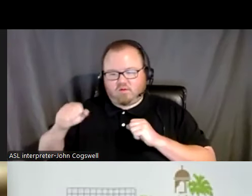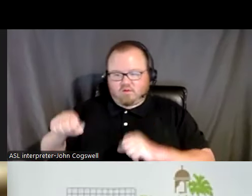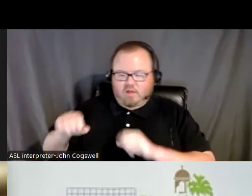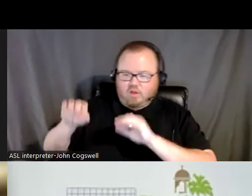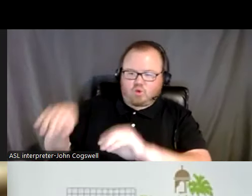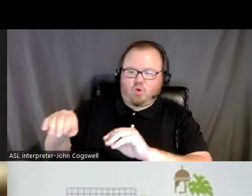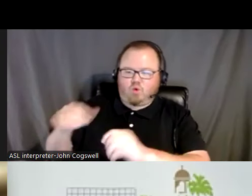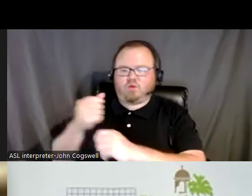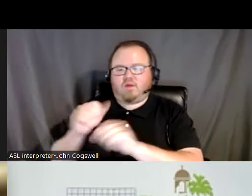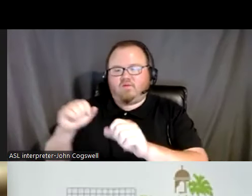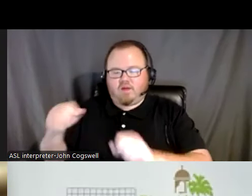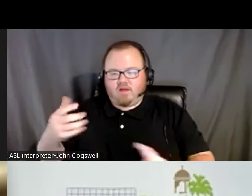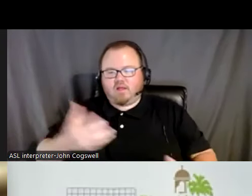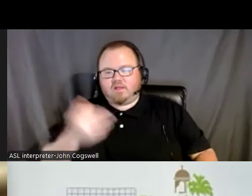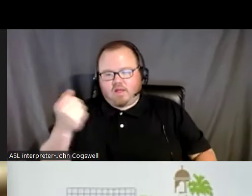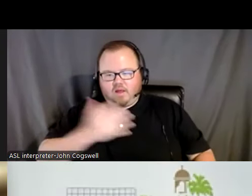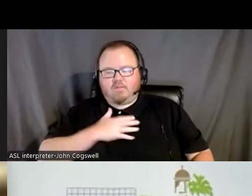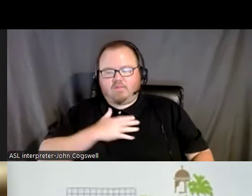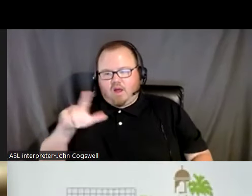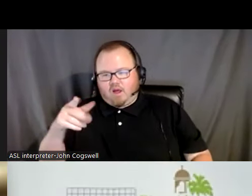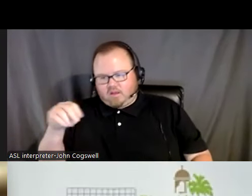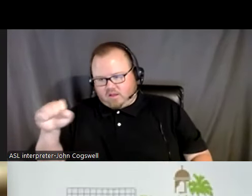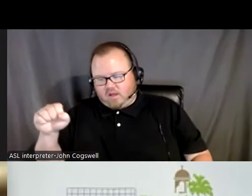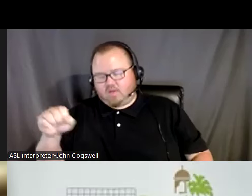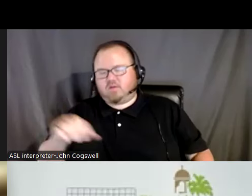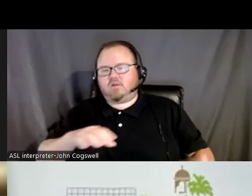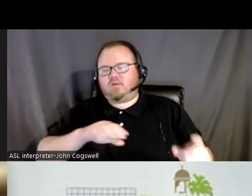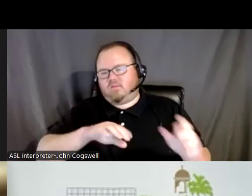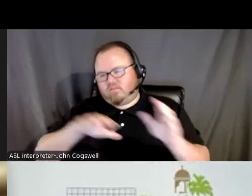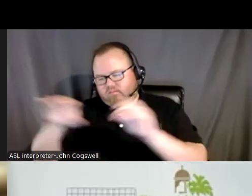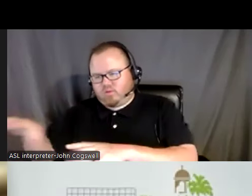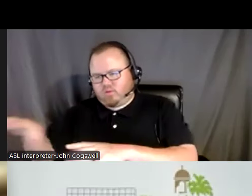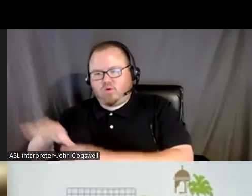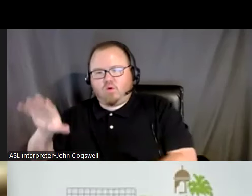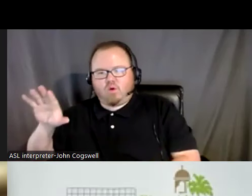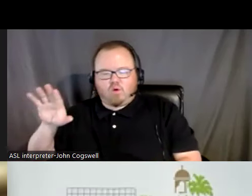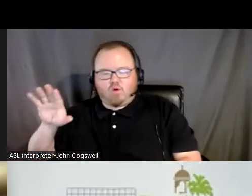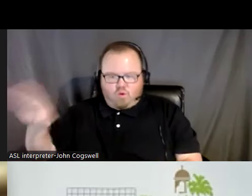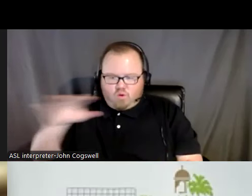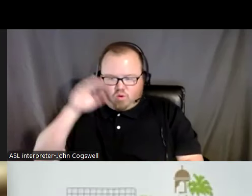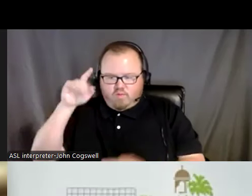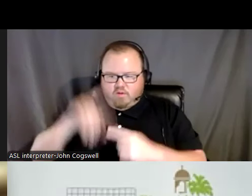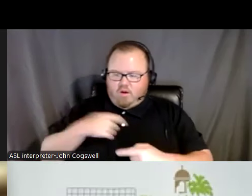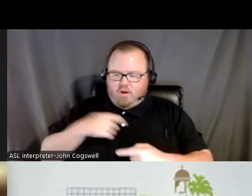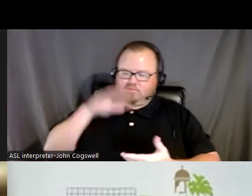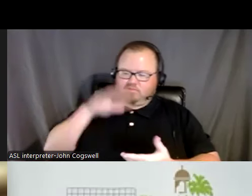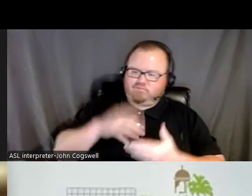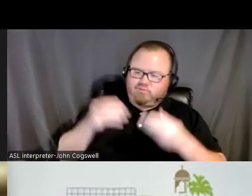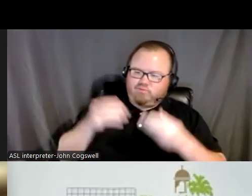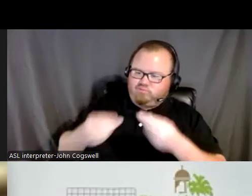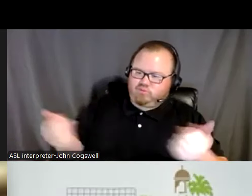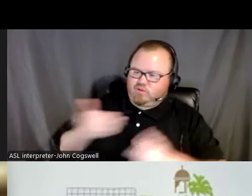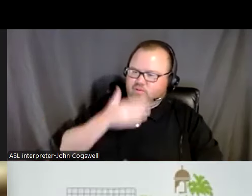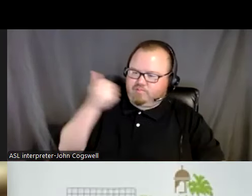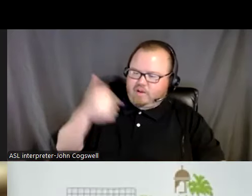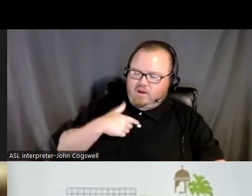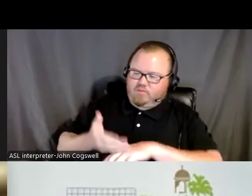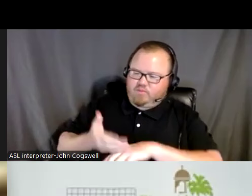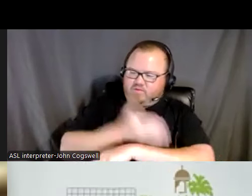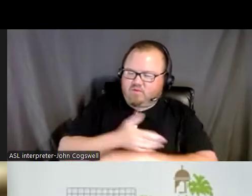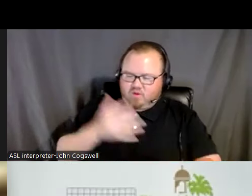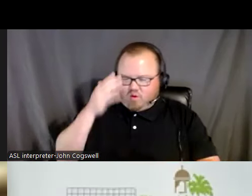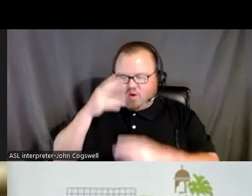over, take my firearms, and put them in her home until things resolve, until I'm doing better. And so this is what's known